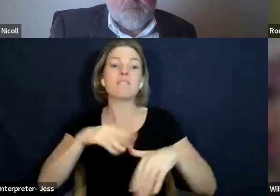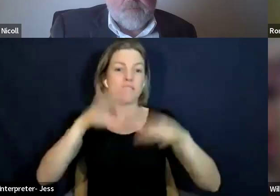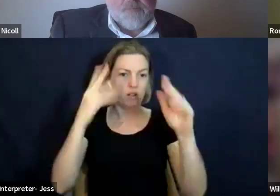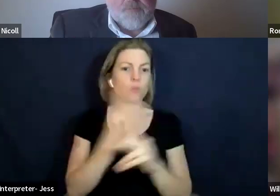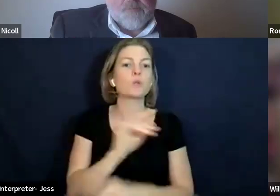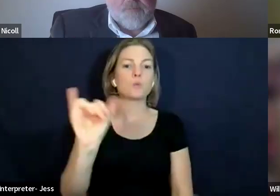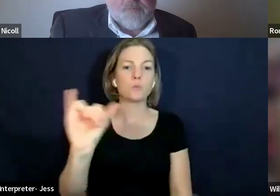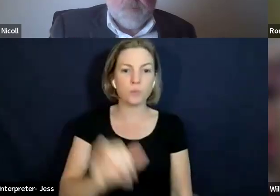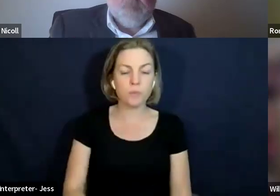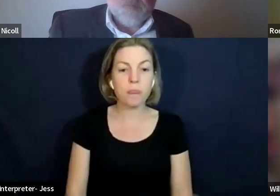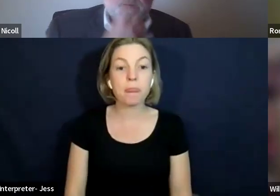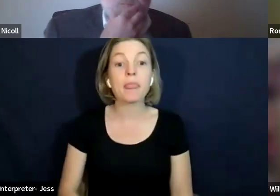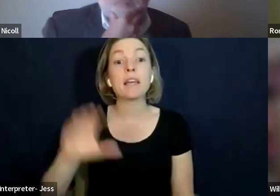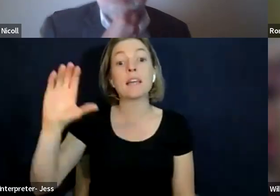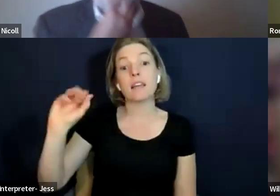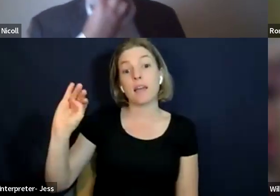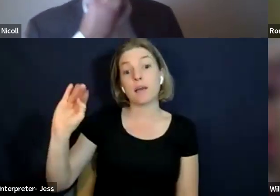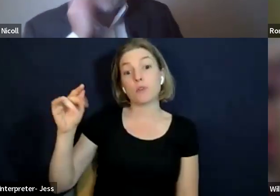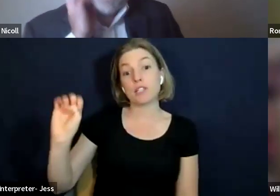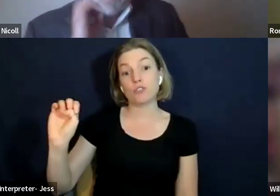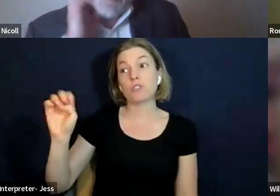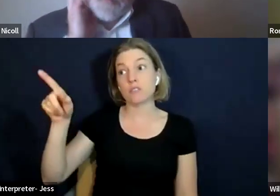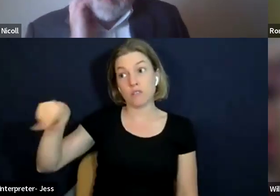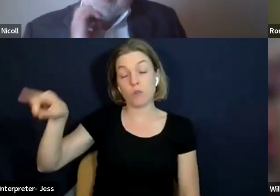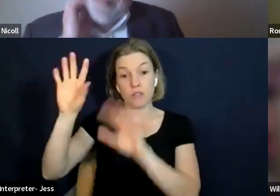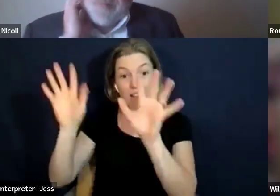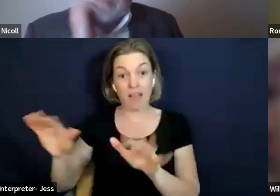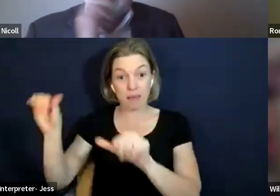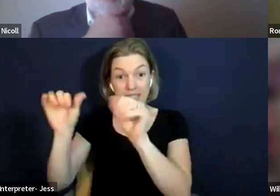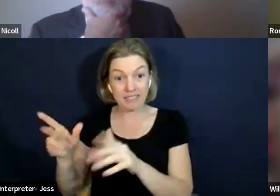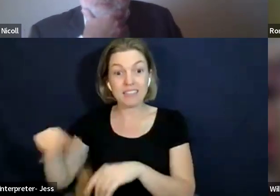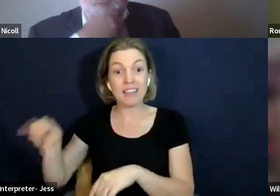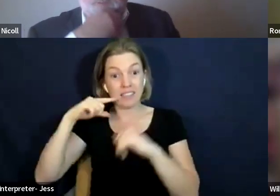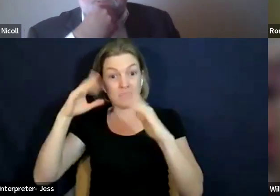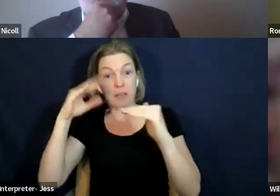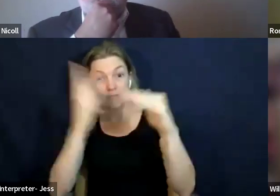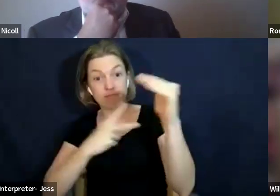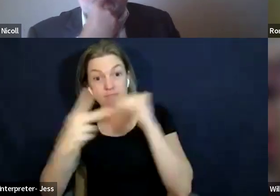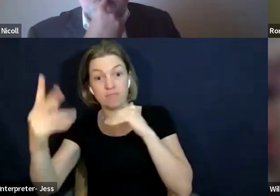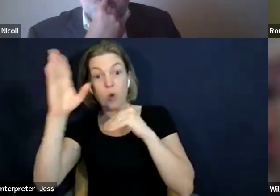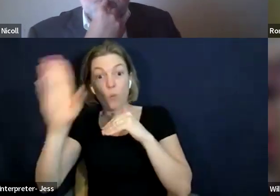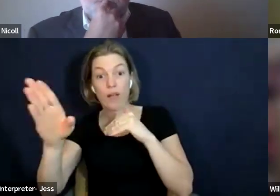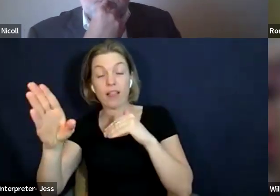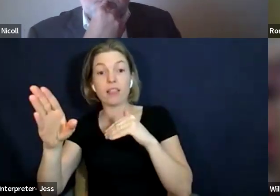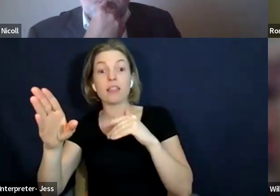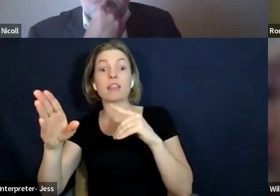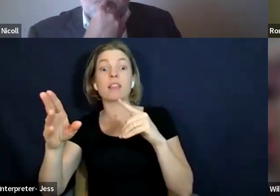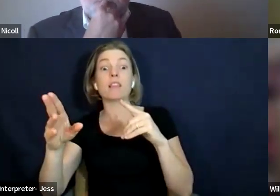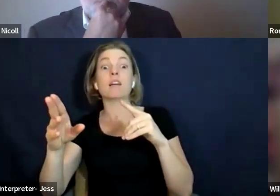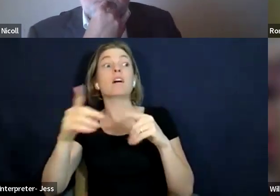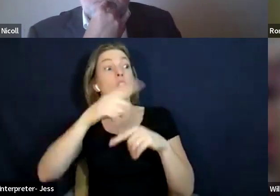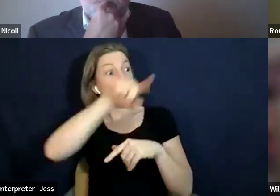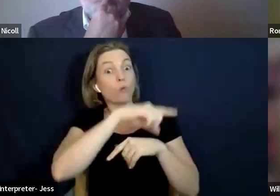Cambridge's climate scientists, it is expected to exacerbate the combined sewer